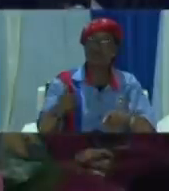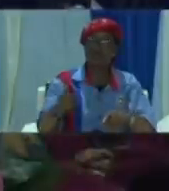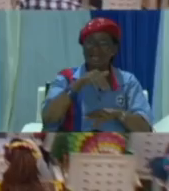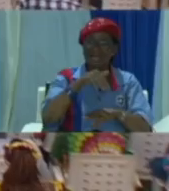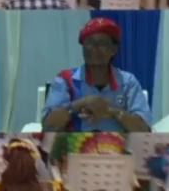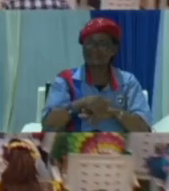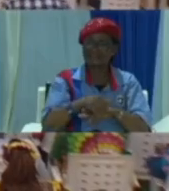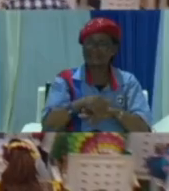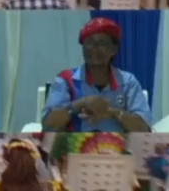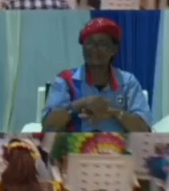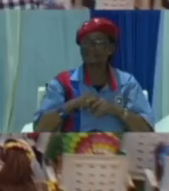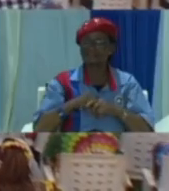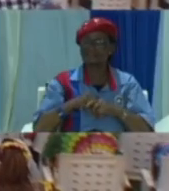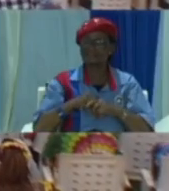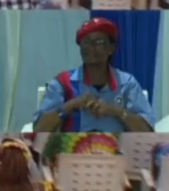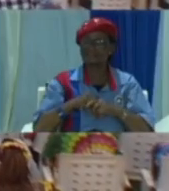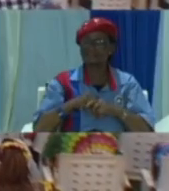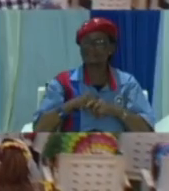night.